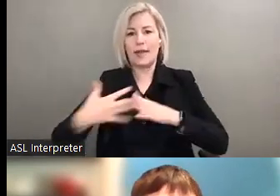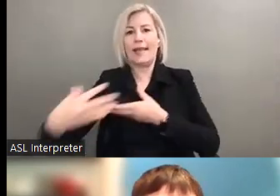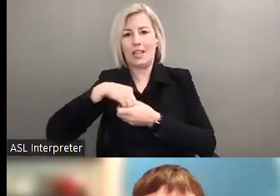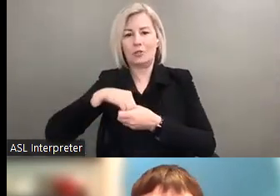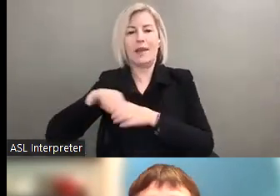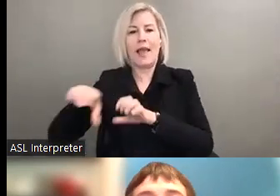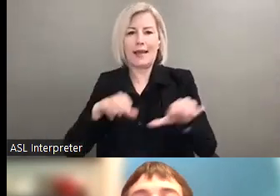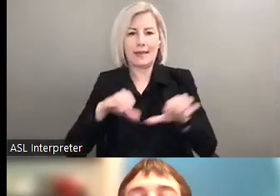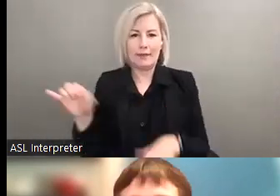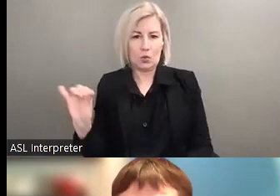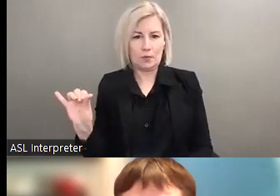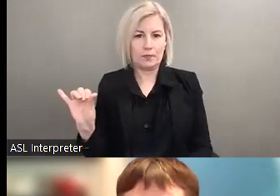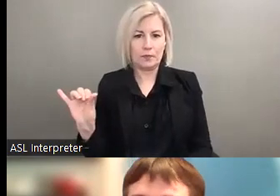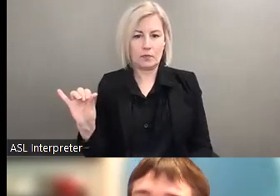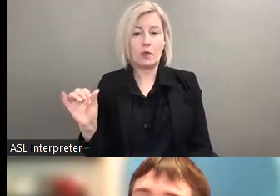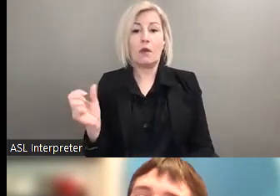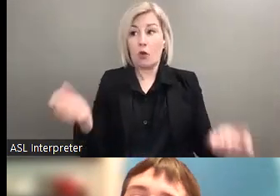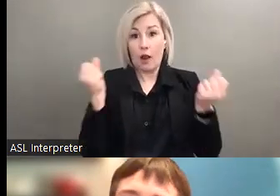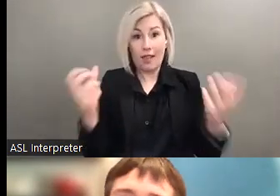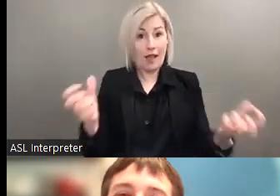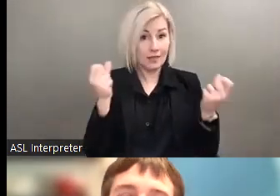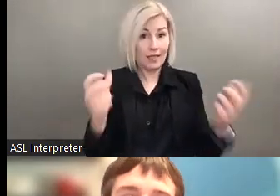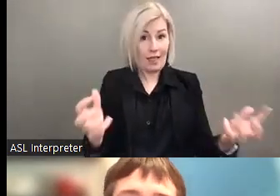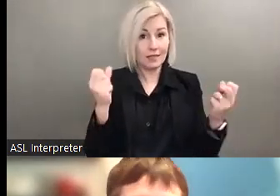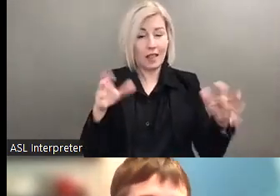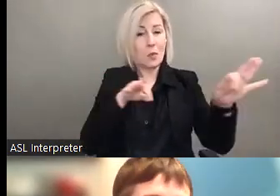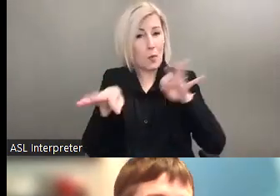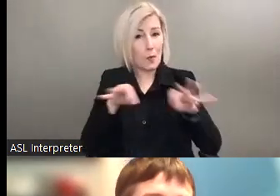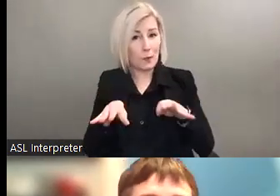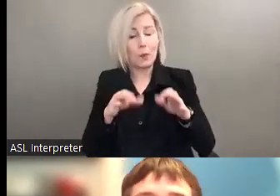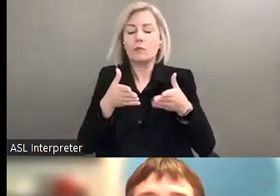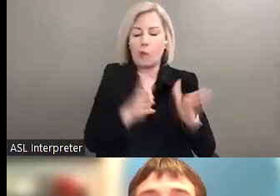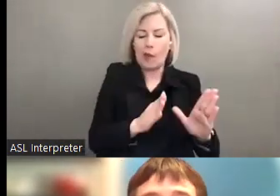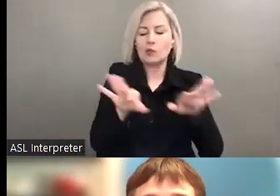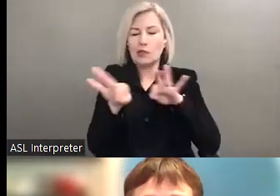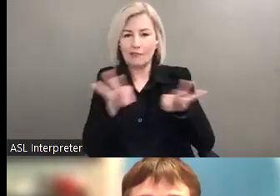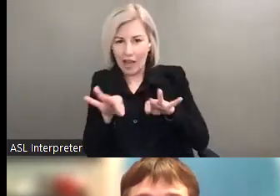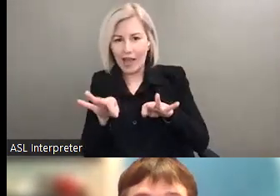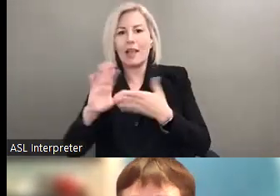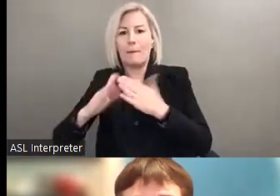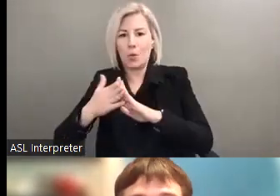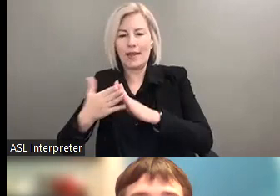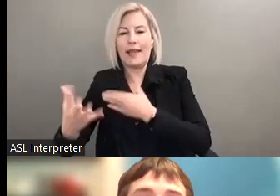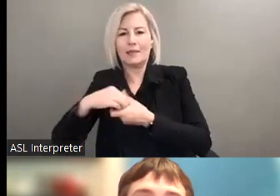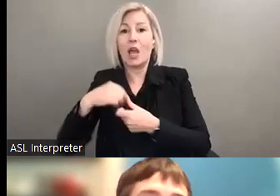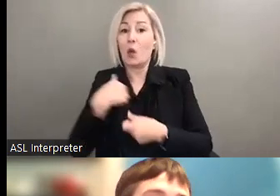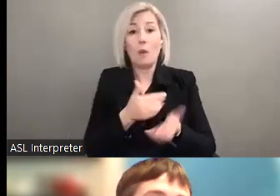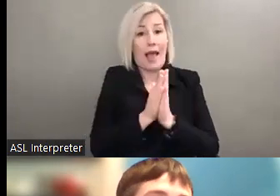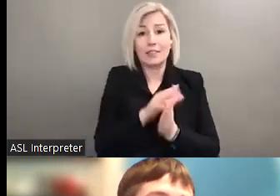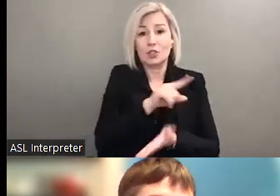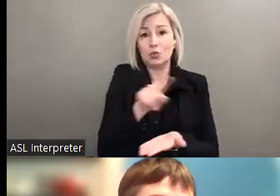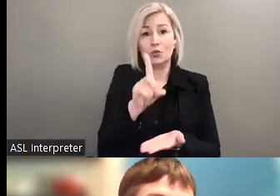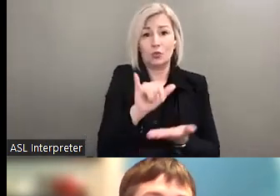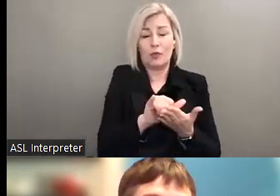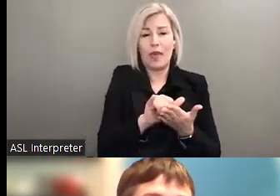activity. There are lots and lots of ways to define community engagement activities, and we'll ask you to do just that in the